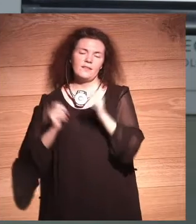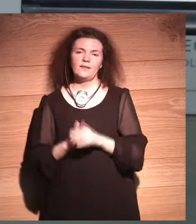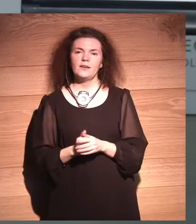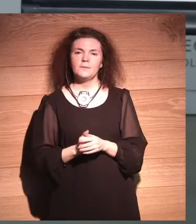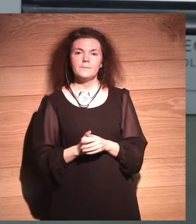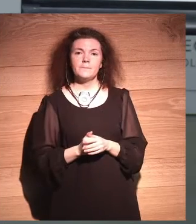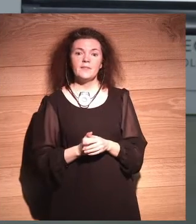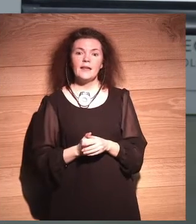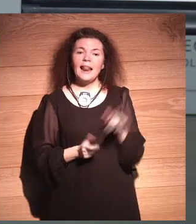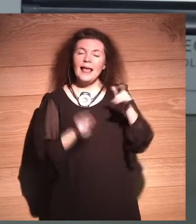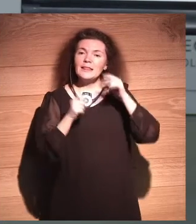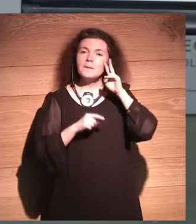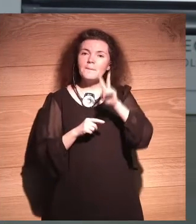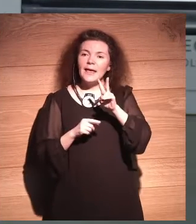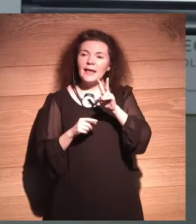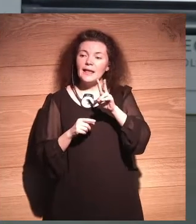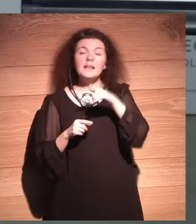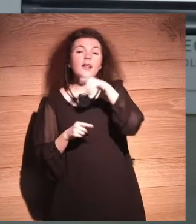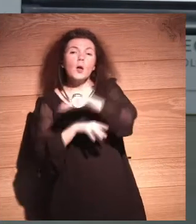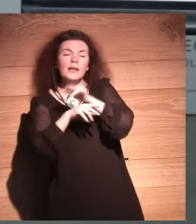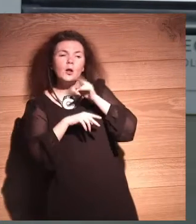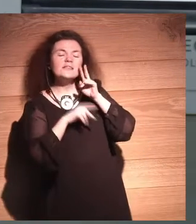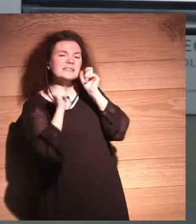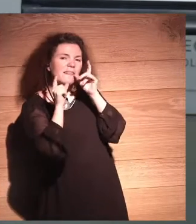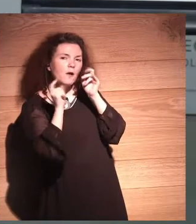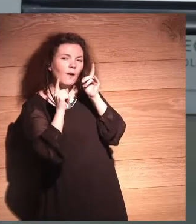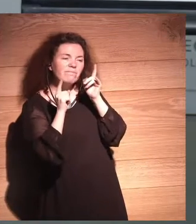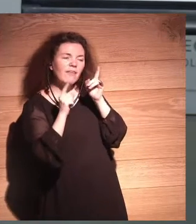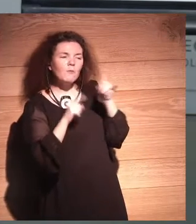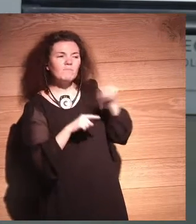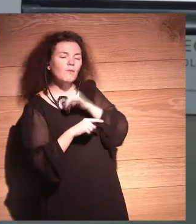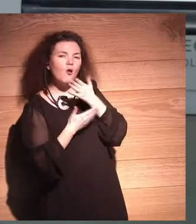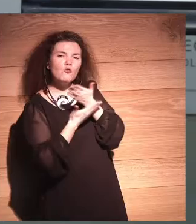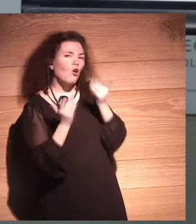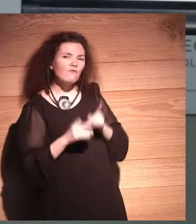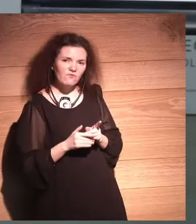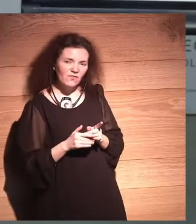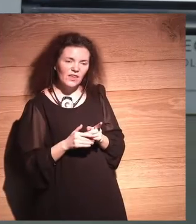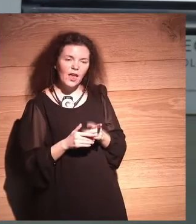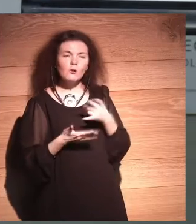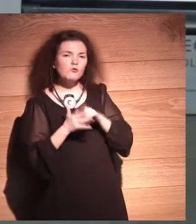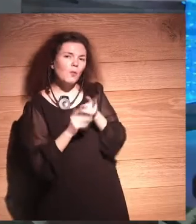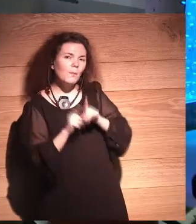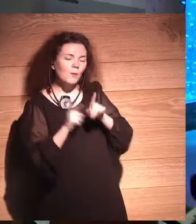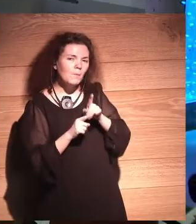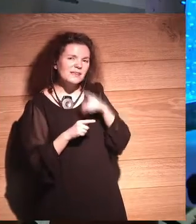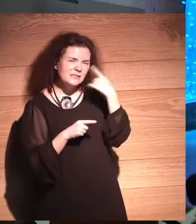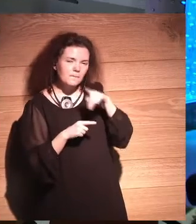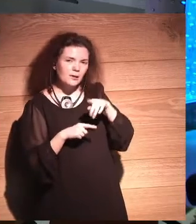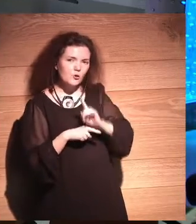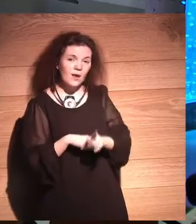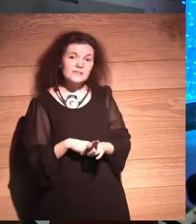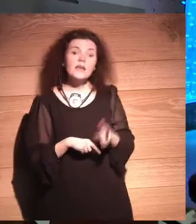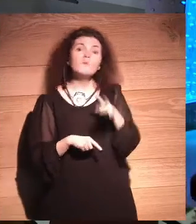instead see them as the answer to our problems. And that explains in part the success of these populist leaders like Trump or Orban